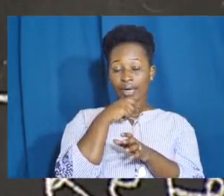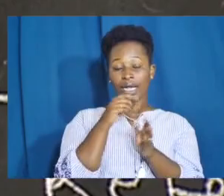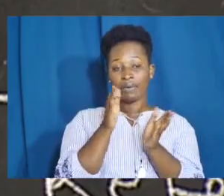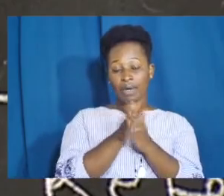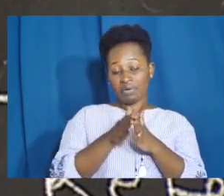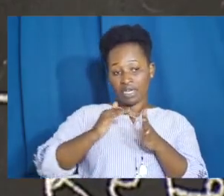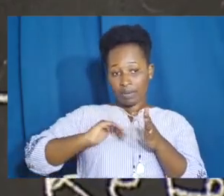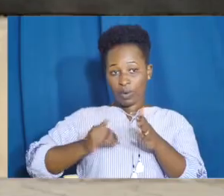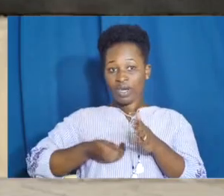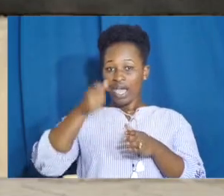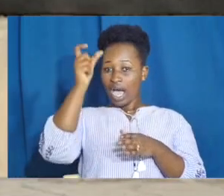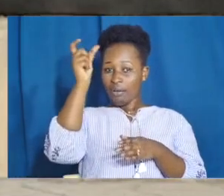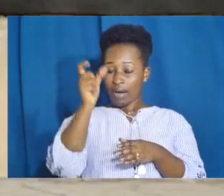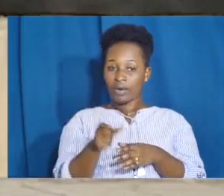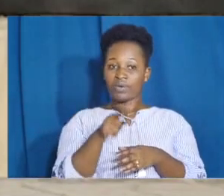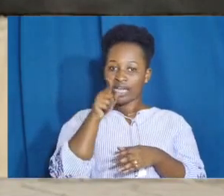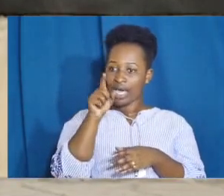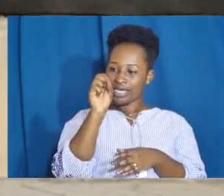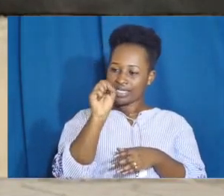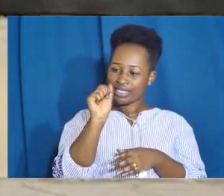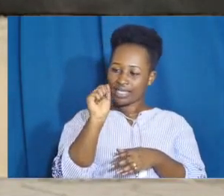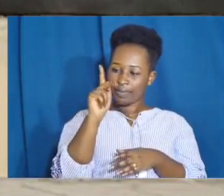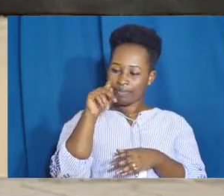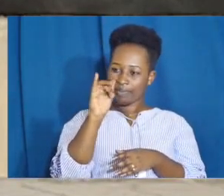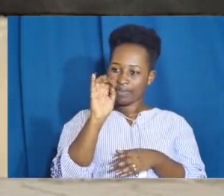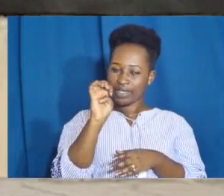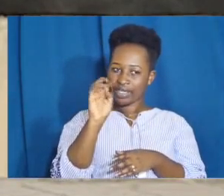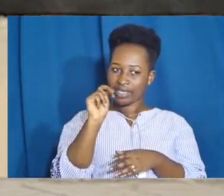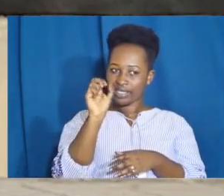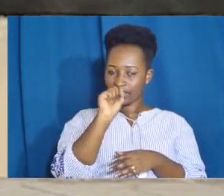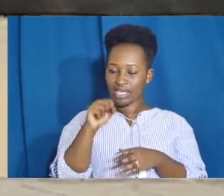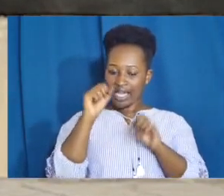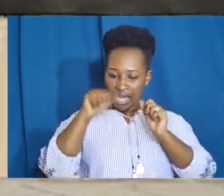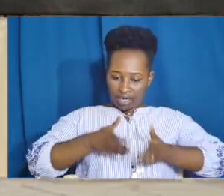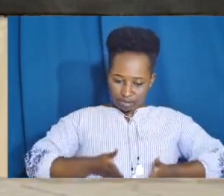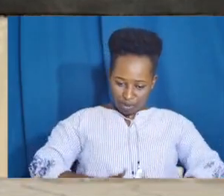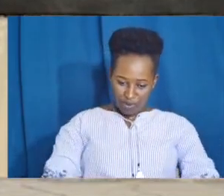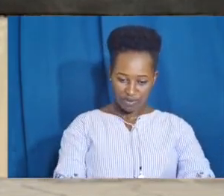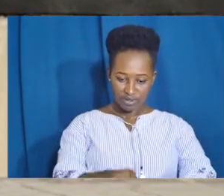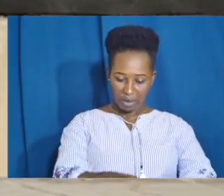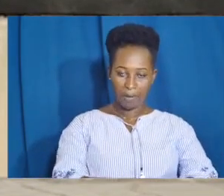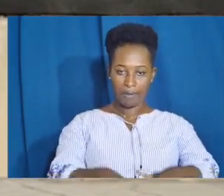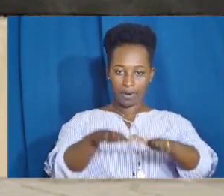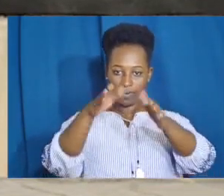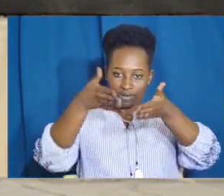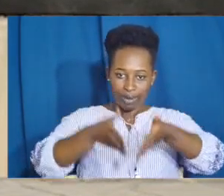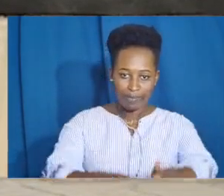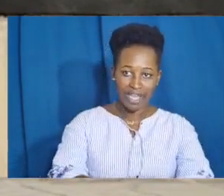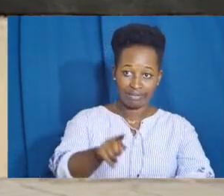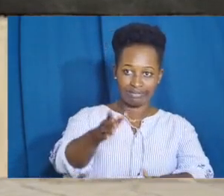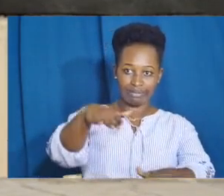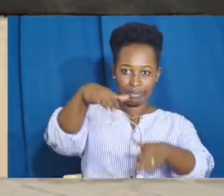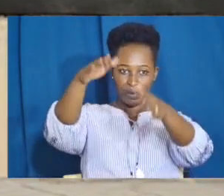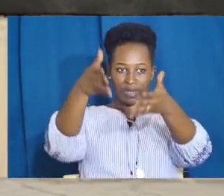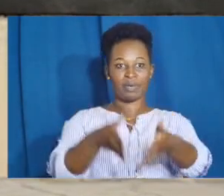sapiens. They can produce their young ones which will grow and produce other